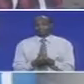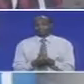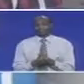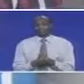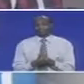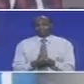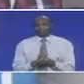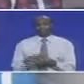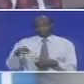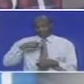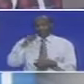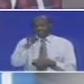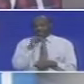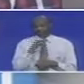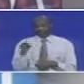We therefore